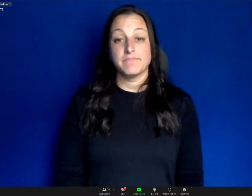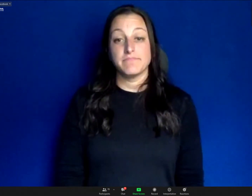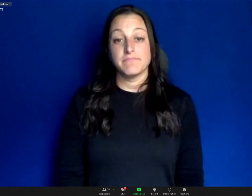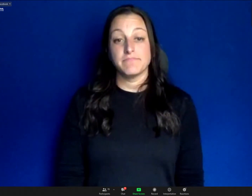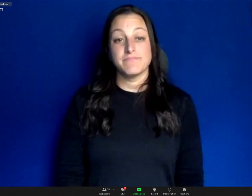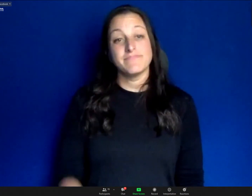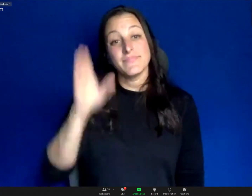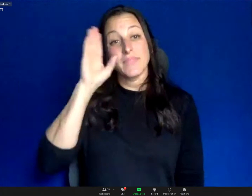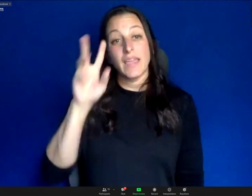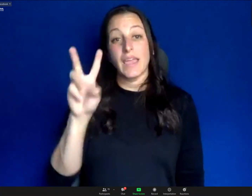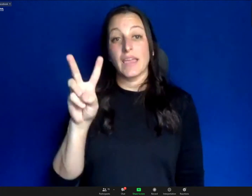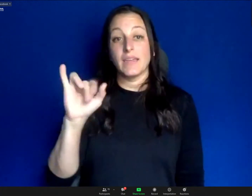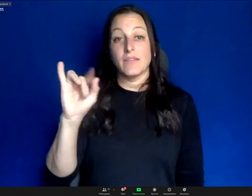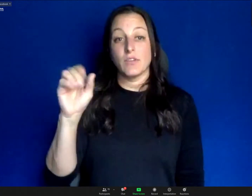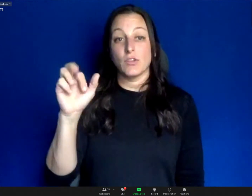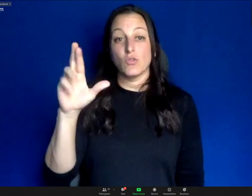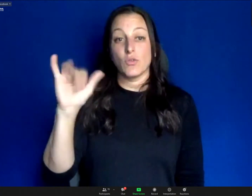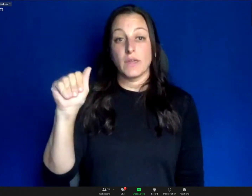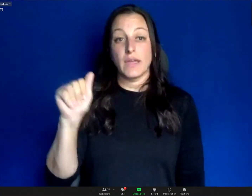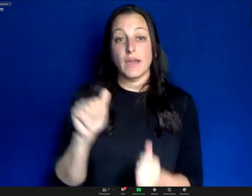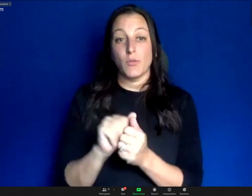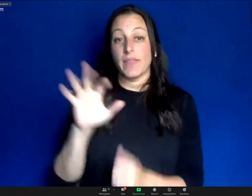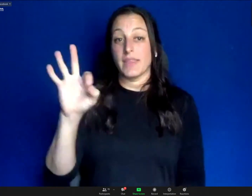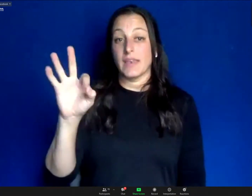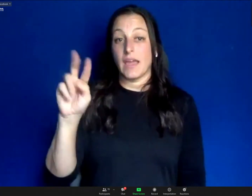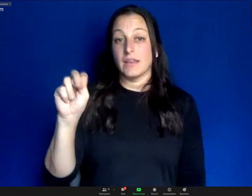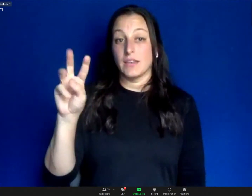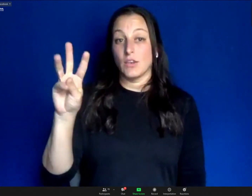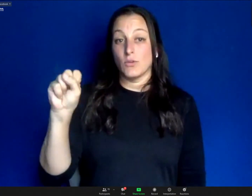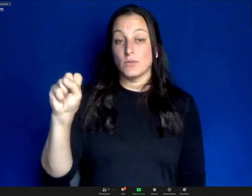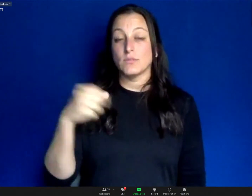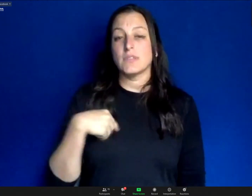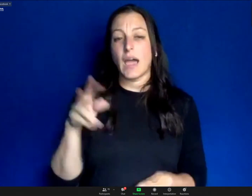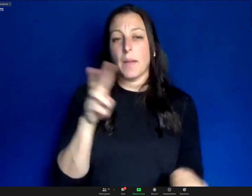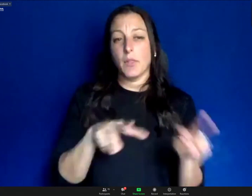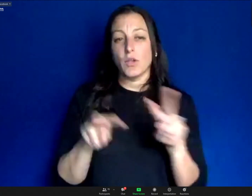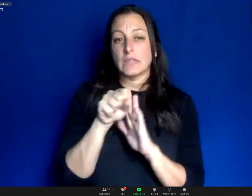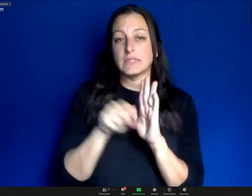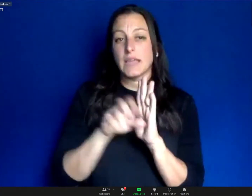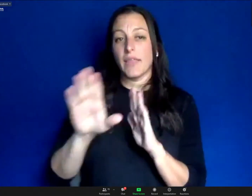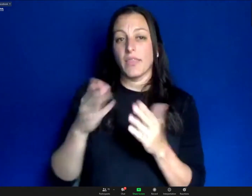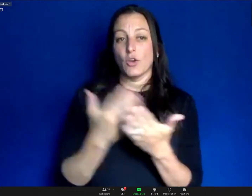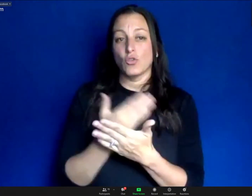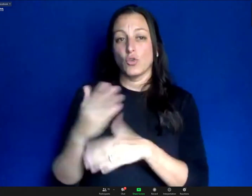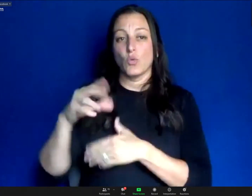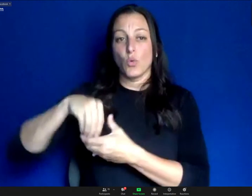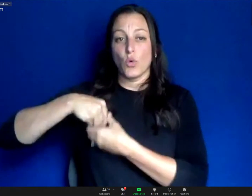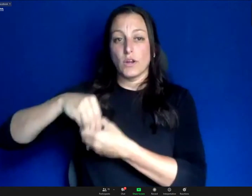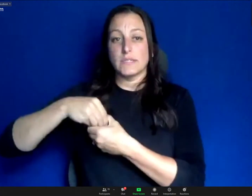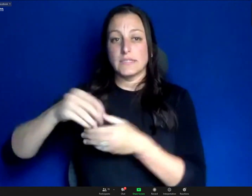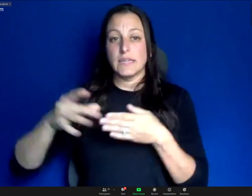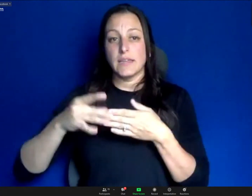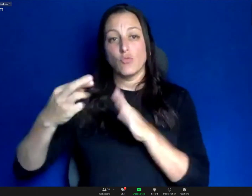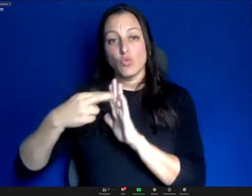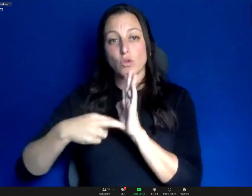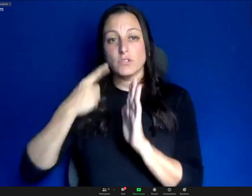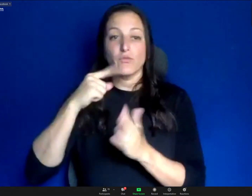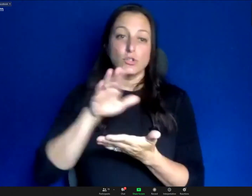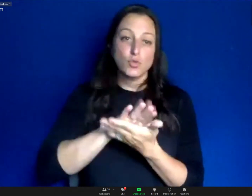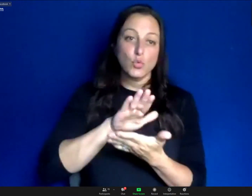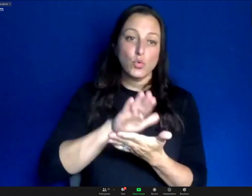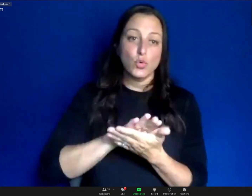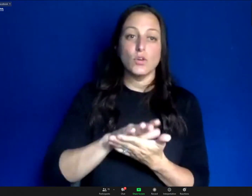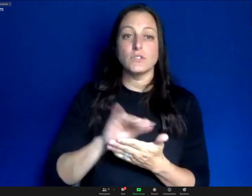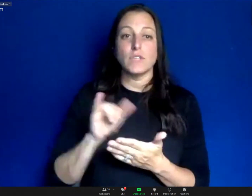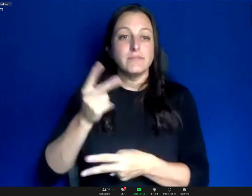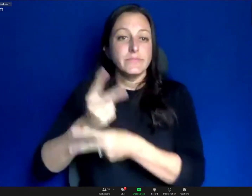Hey there, this is Victoria with 9 News, and I'm looking at the state's new quarantine guidance for schools and childcare settings, and it looks